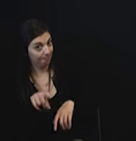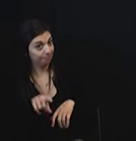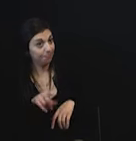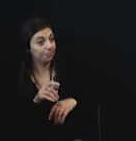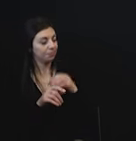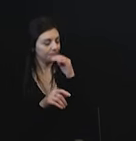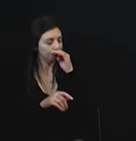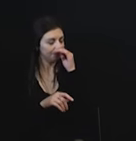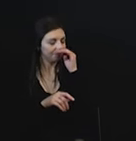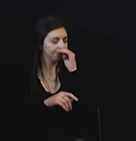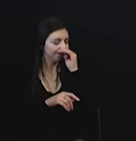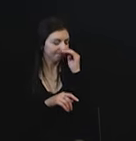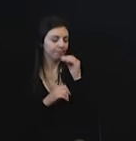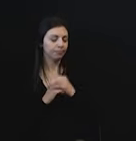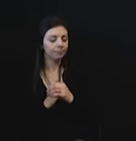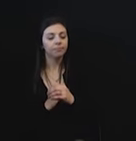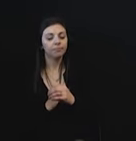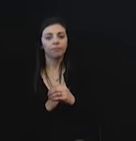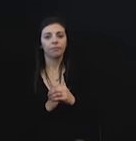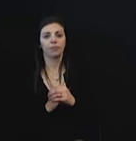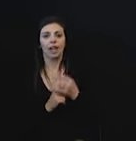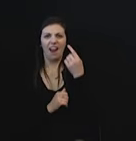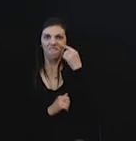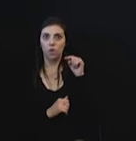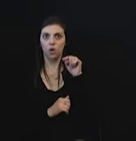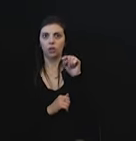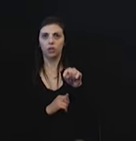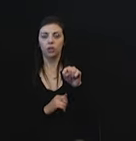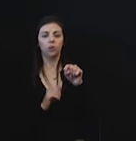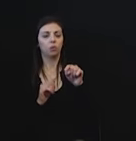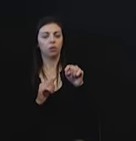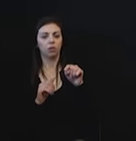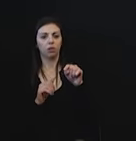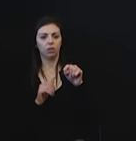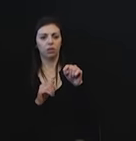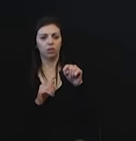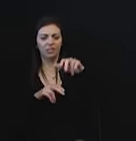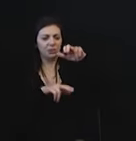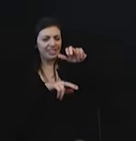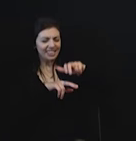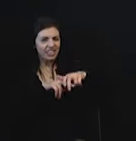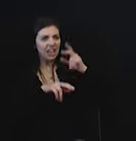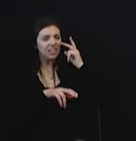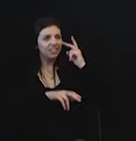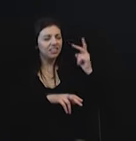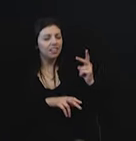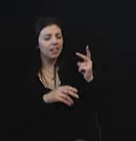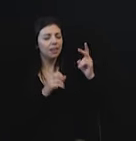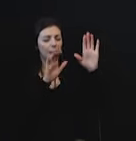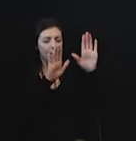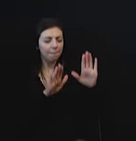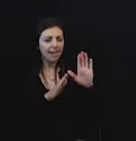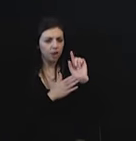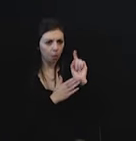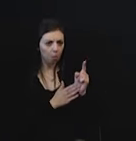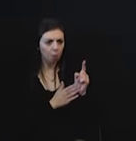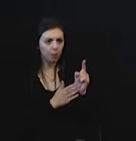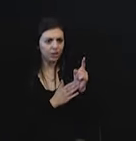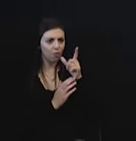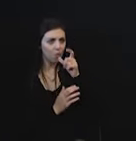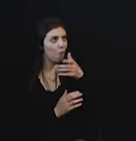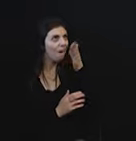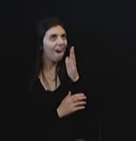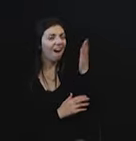And to come for you and I to be able to sit in the breathtaking moments of who God is. And this morning, as you